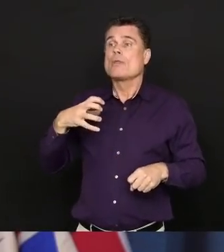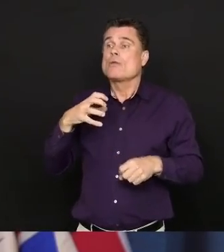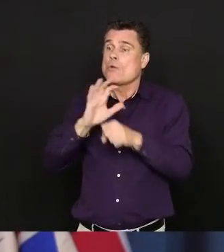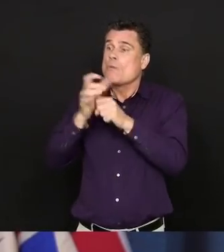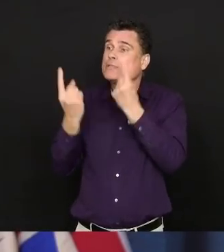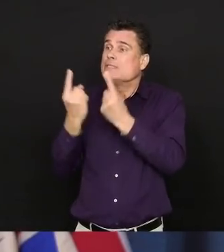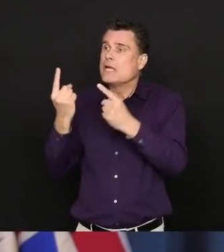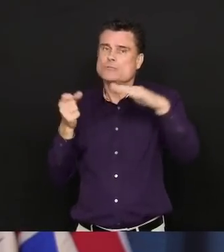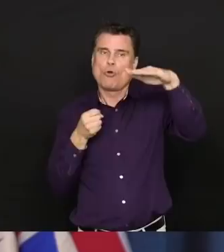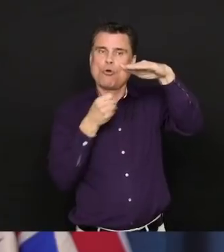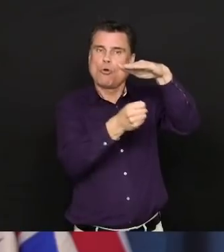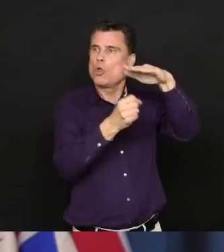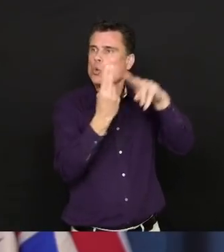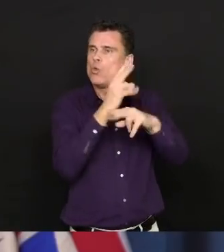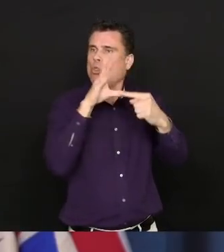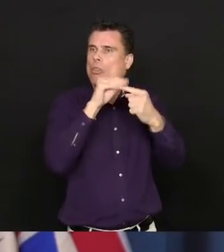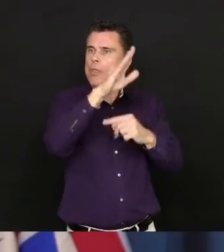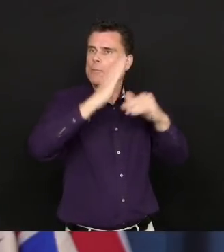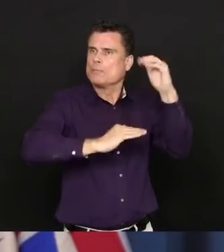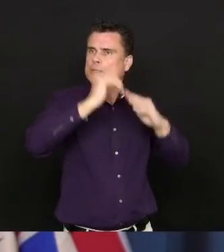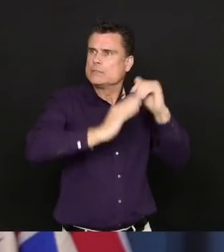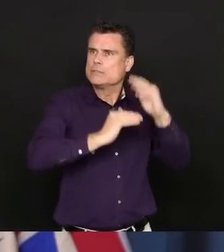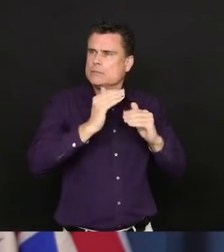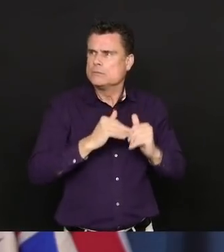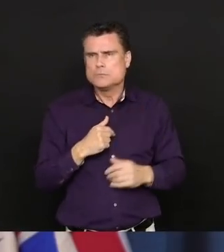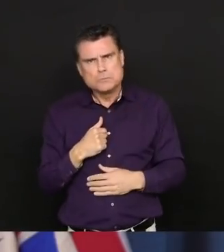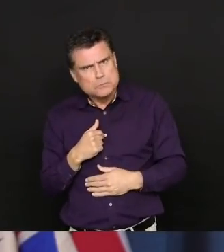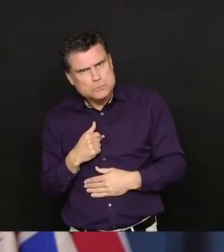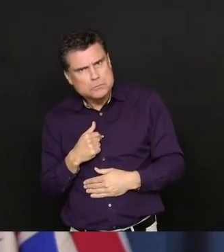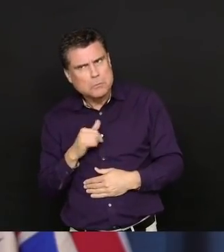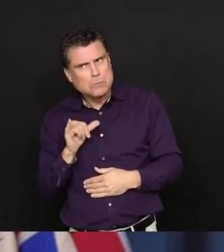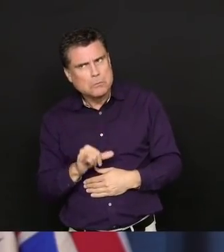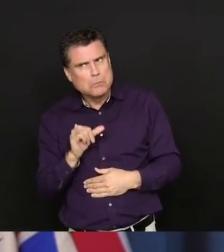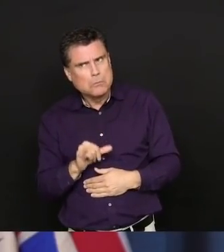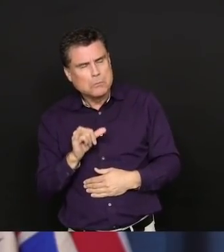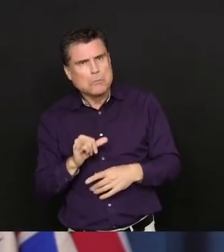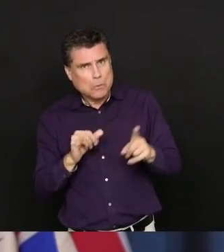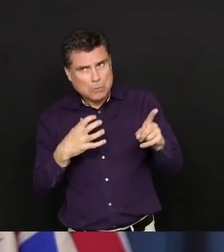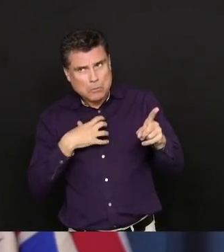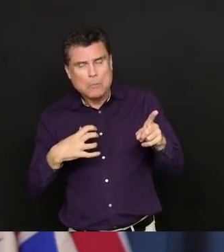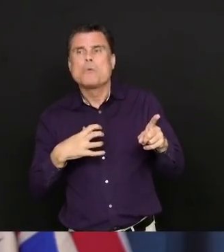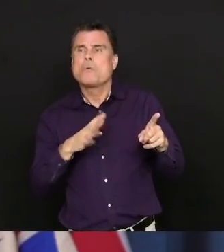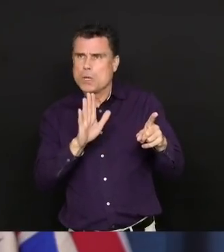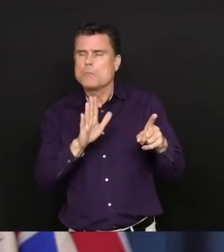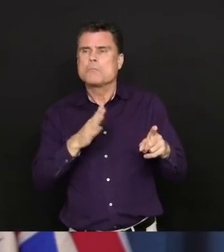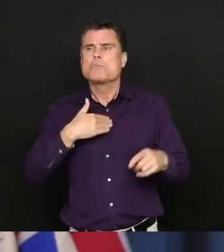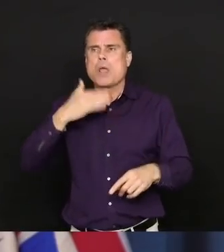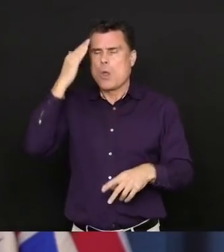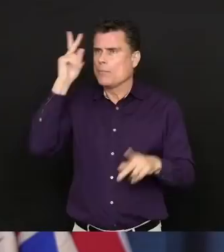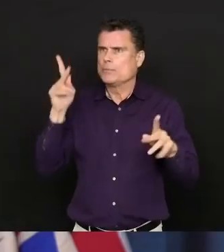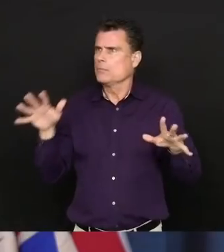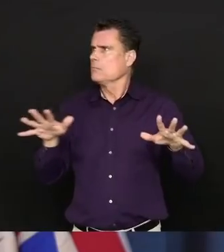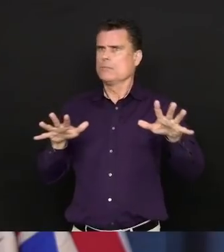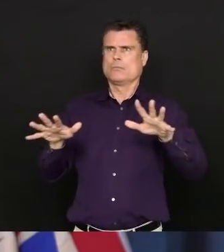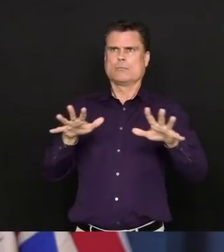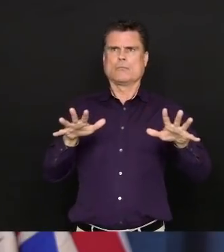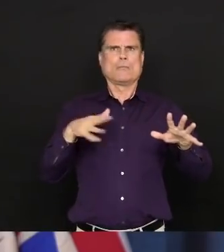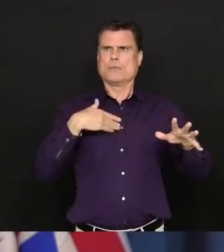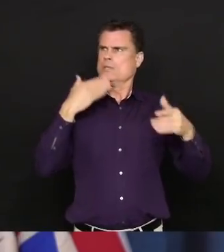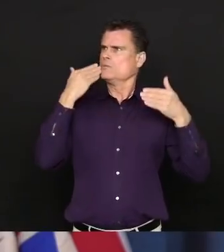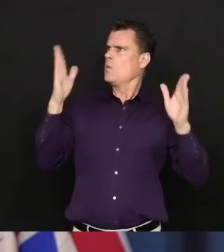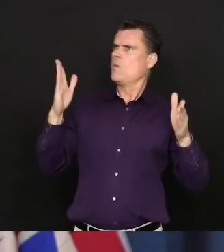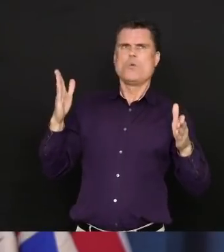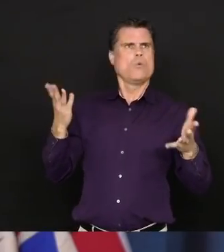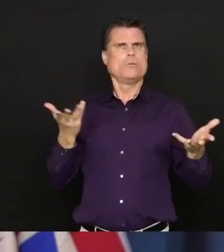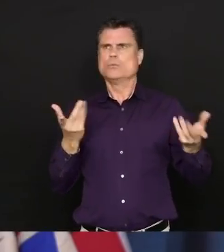were doing, but I can reassure people that if they are clinics that are being established by our health authorities, that